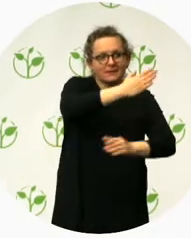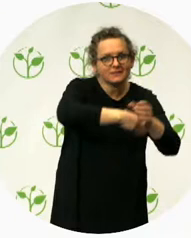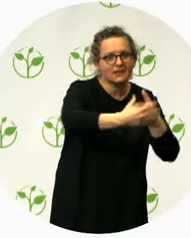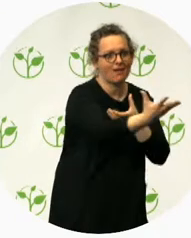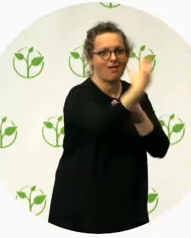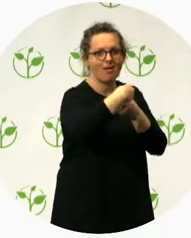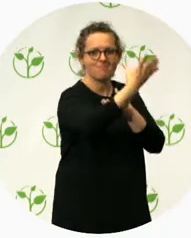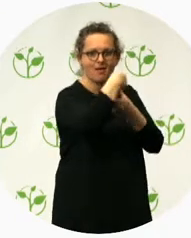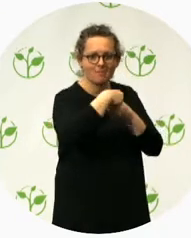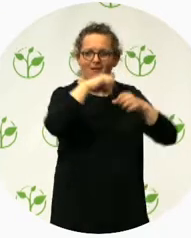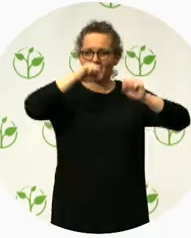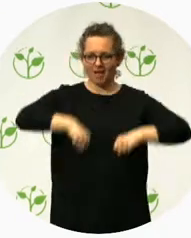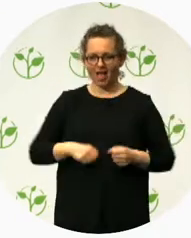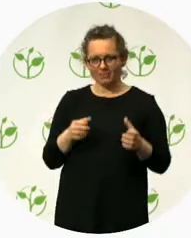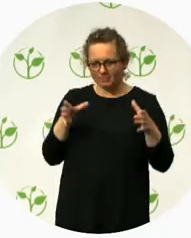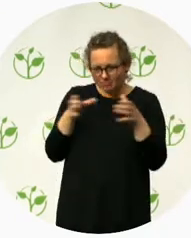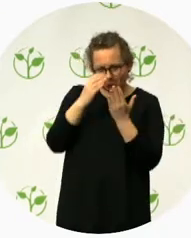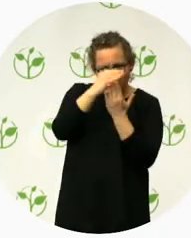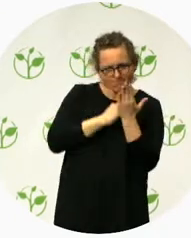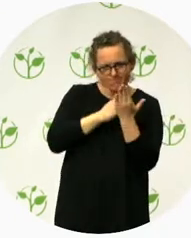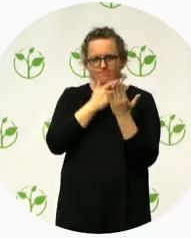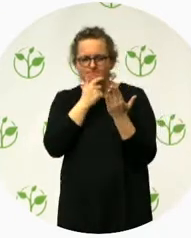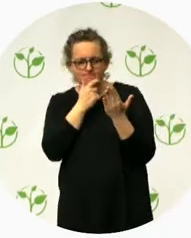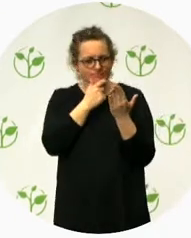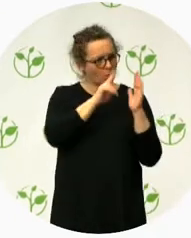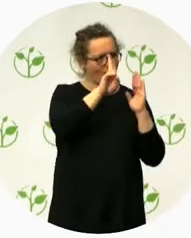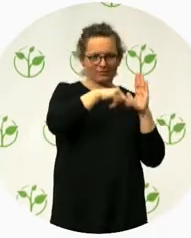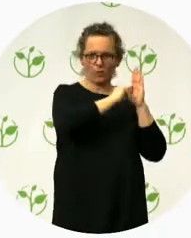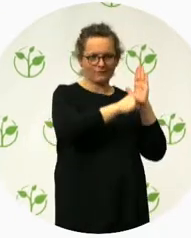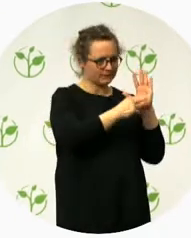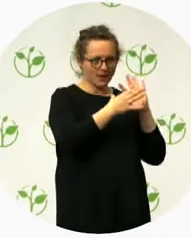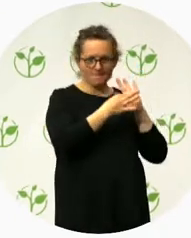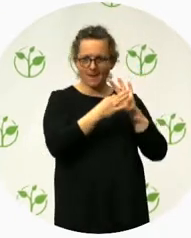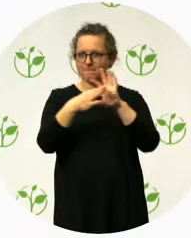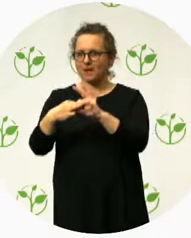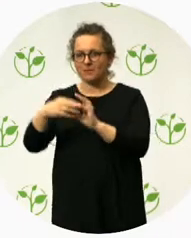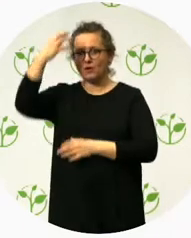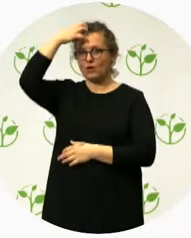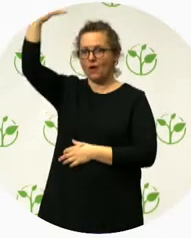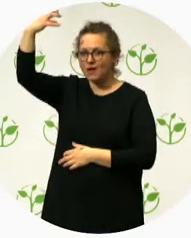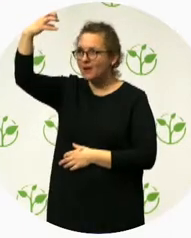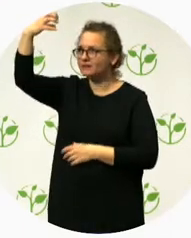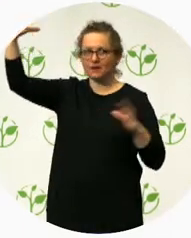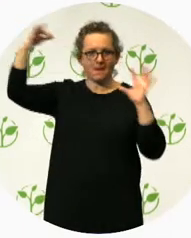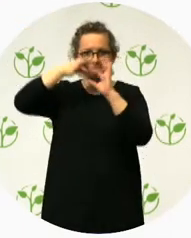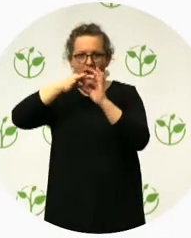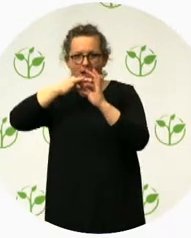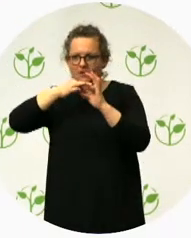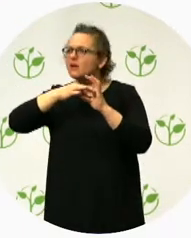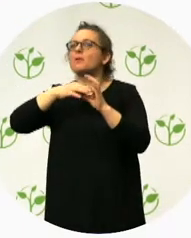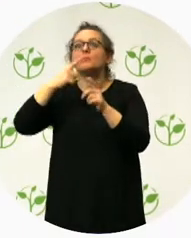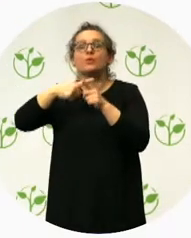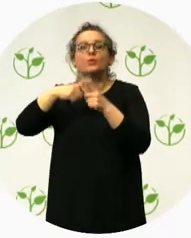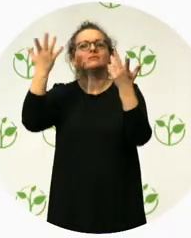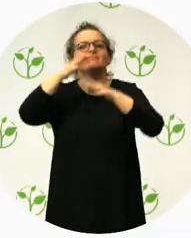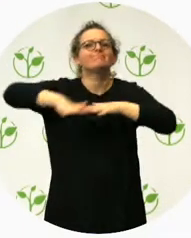launch comprehensive information campaigns on the content of the CRPD. It is planned to